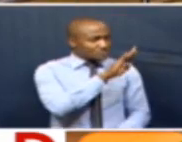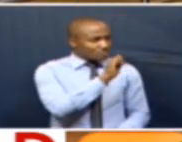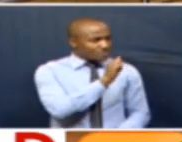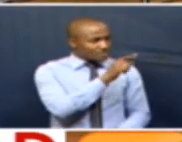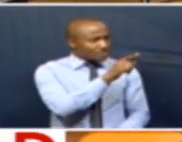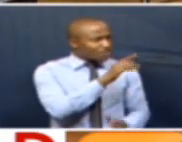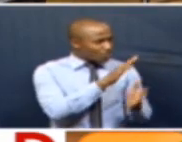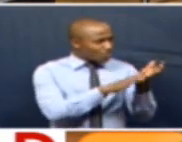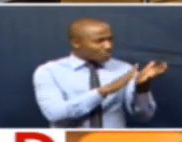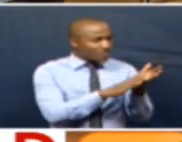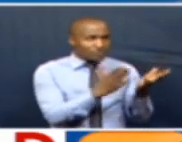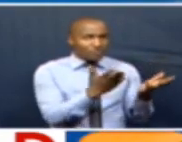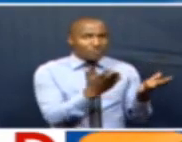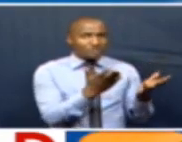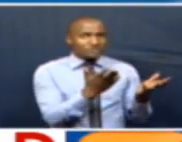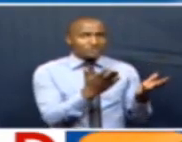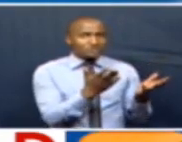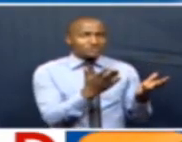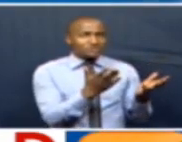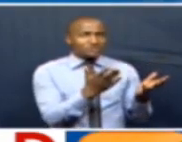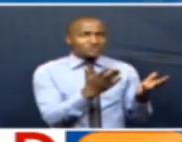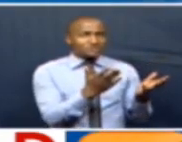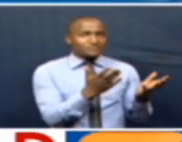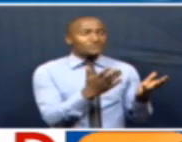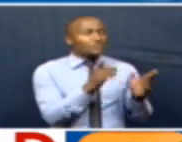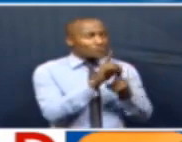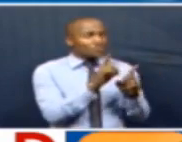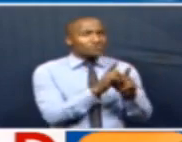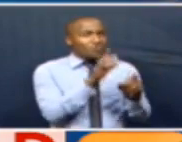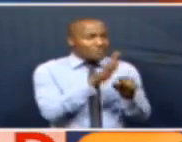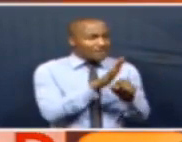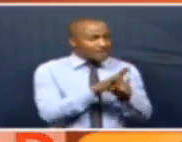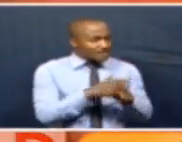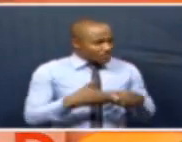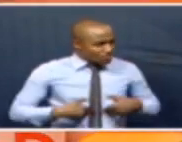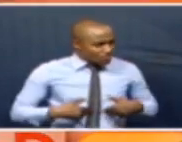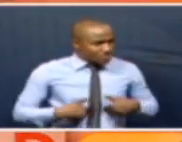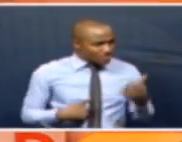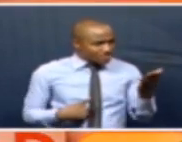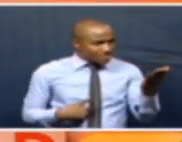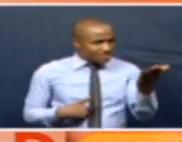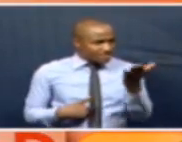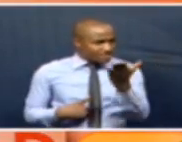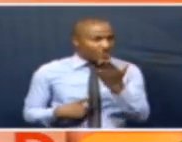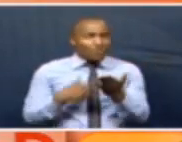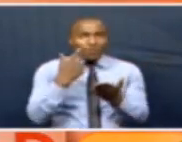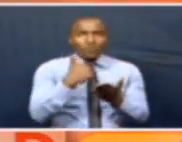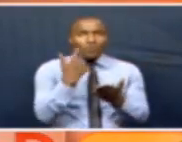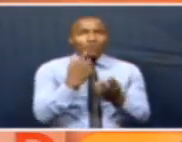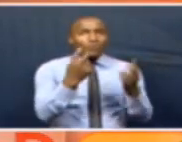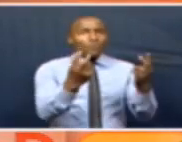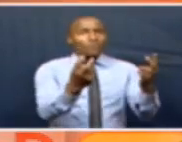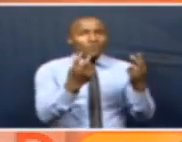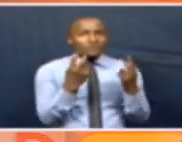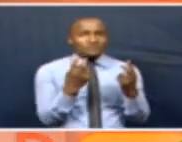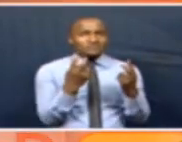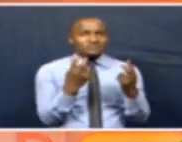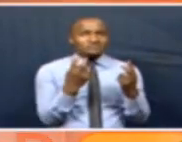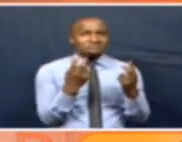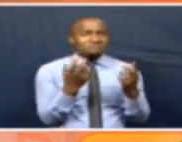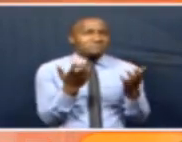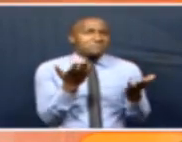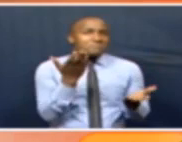about that as well. Plus, many of the young people that may be watching this may not really